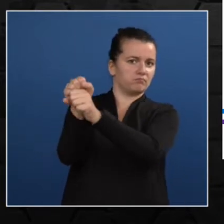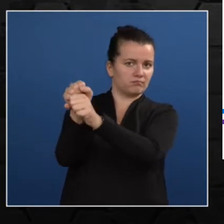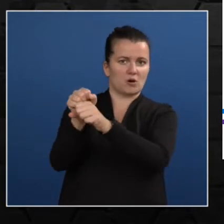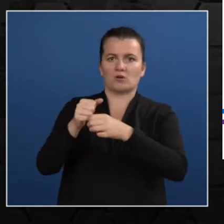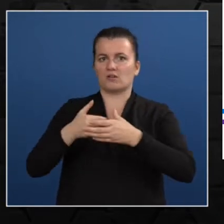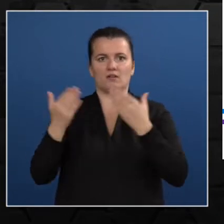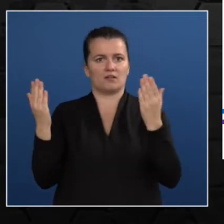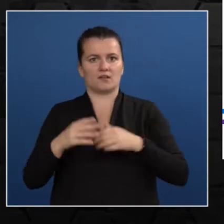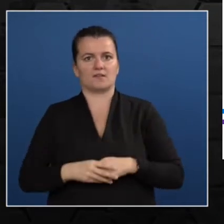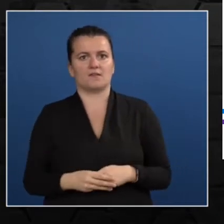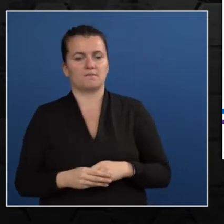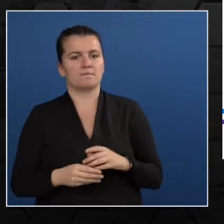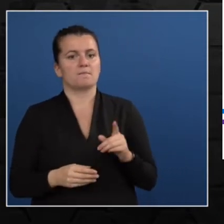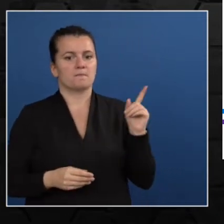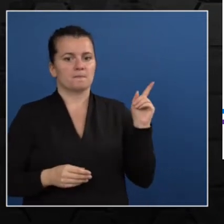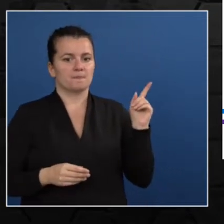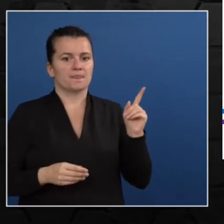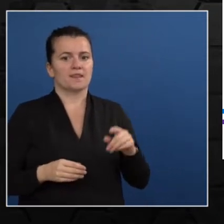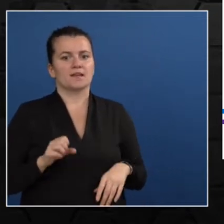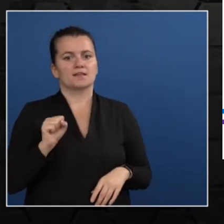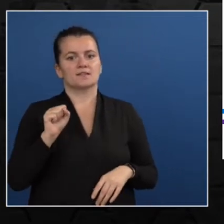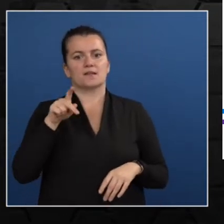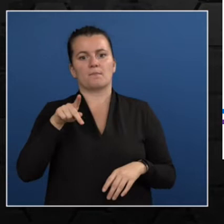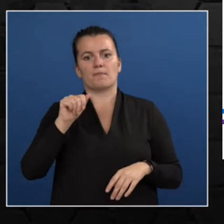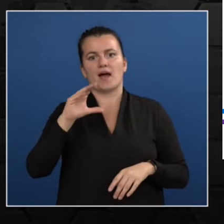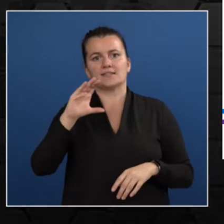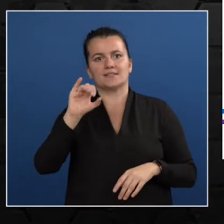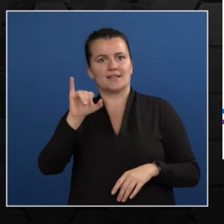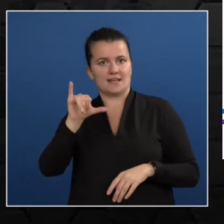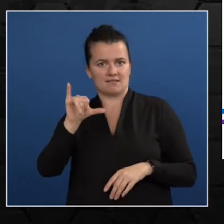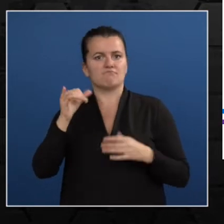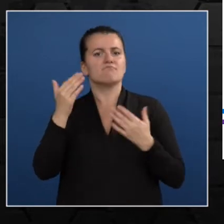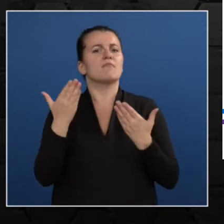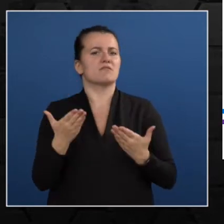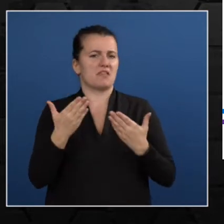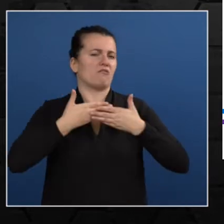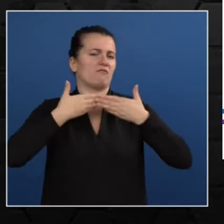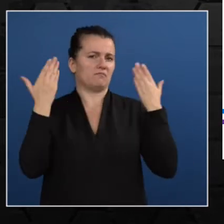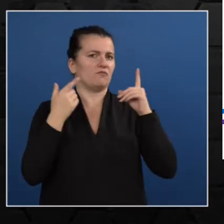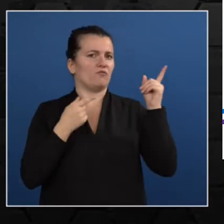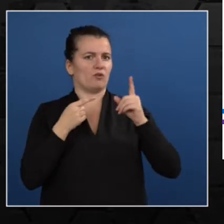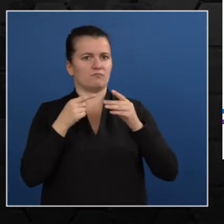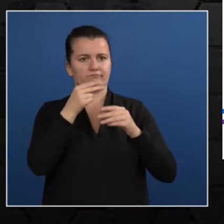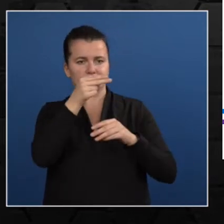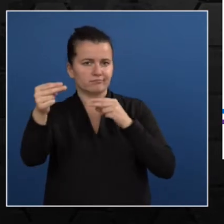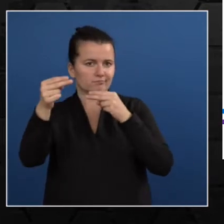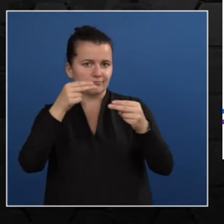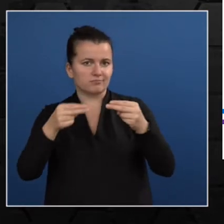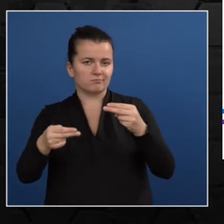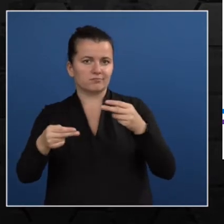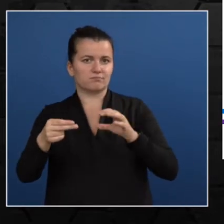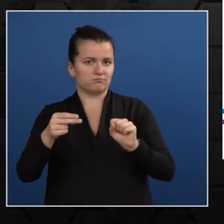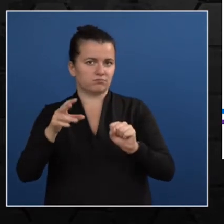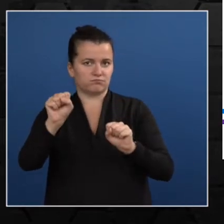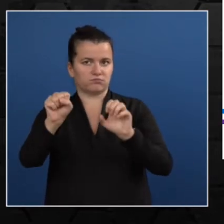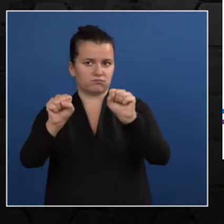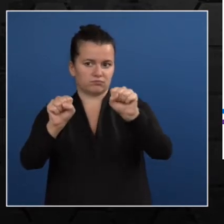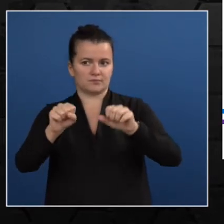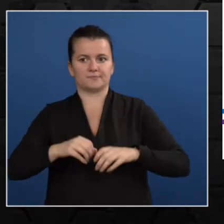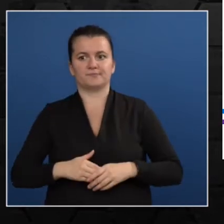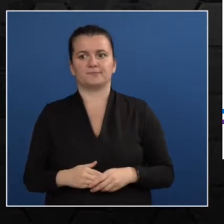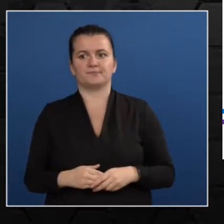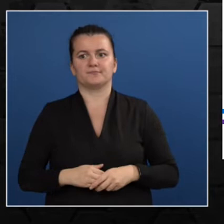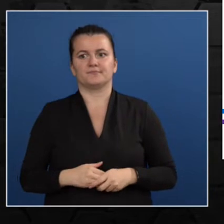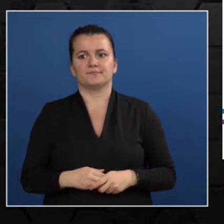Spacey. We'll see some resources by the end of the slides on how you can achieve these sort of things. And what does the